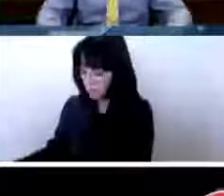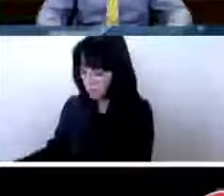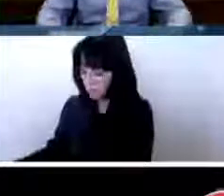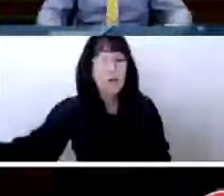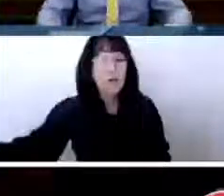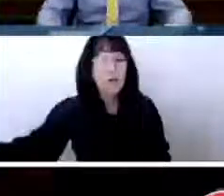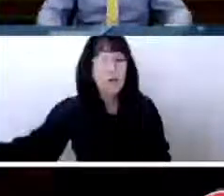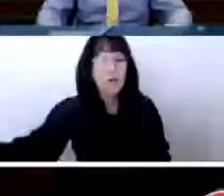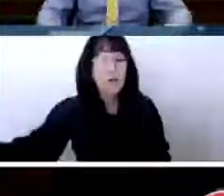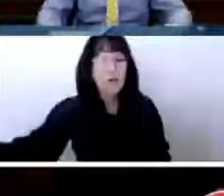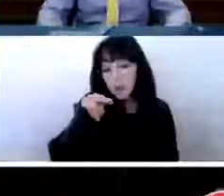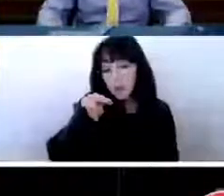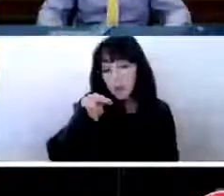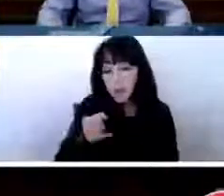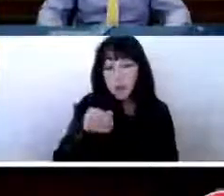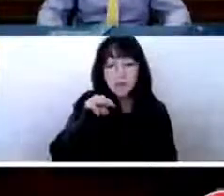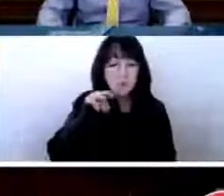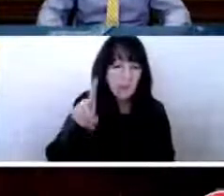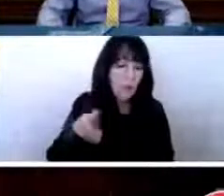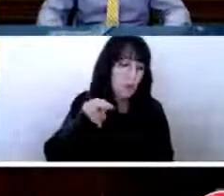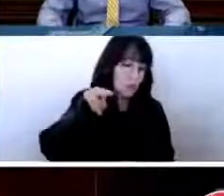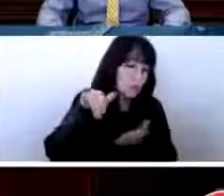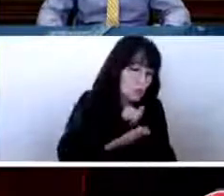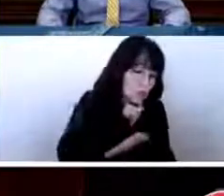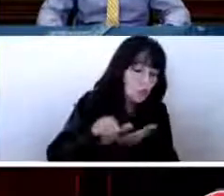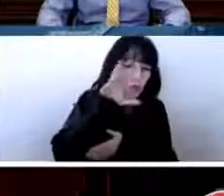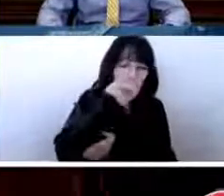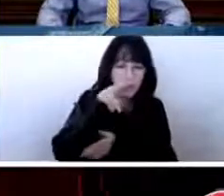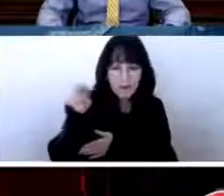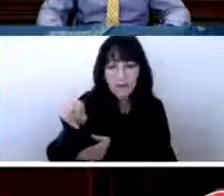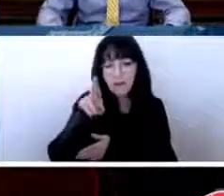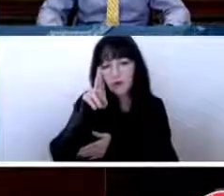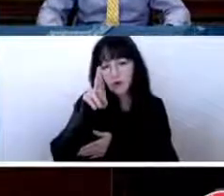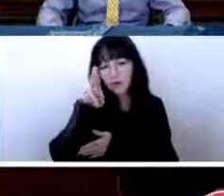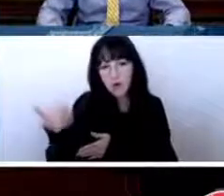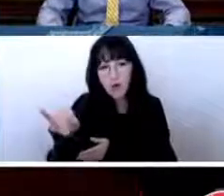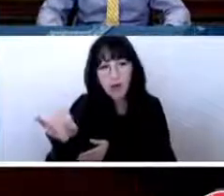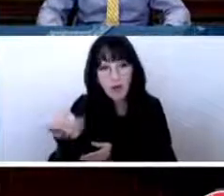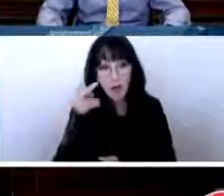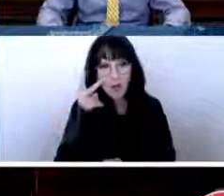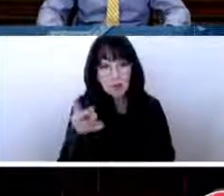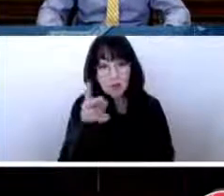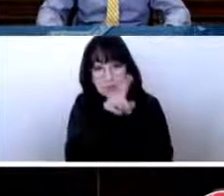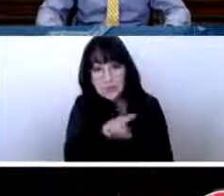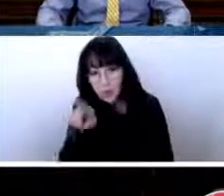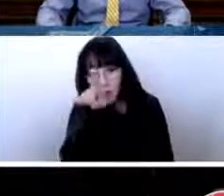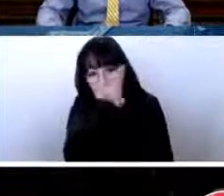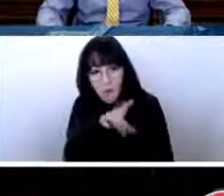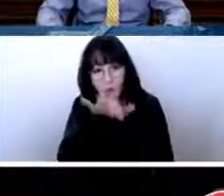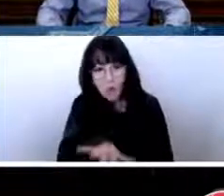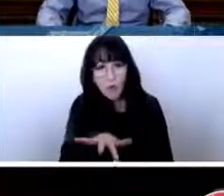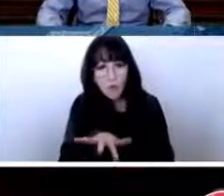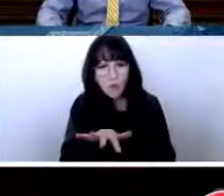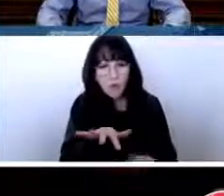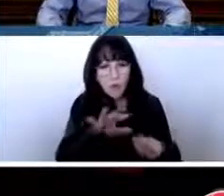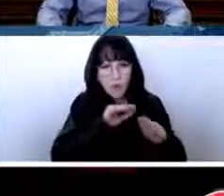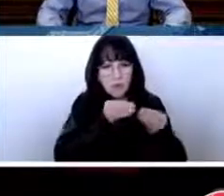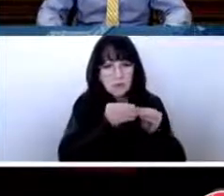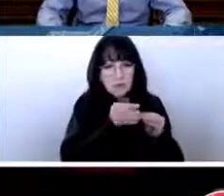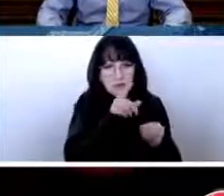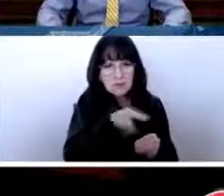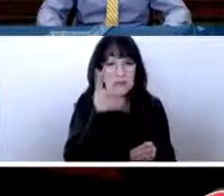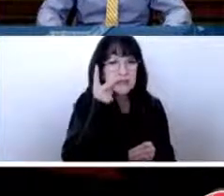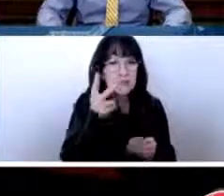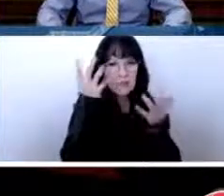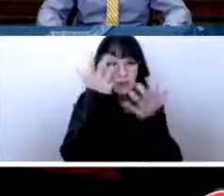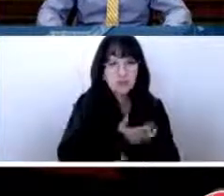York, Washington, D.C., Connecticut, and Rhode Island. The dark orange line is the new cases, and